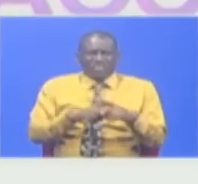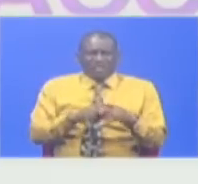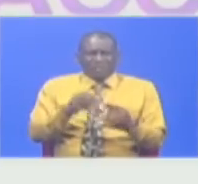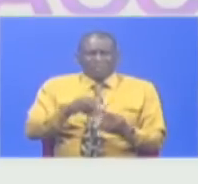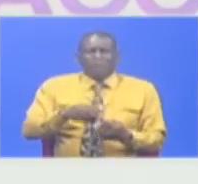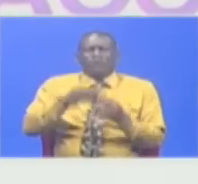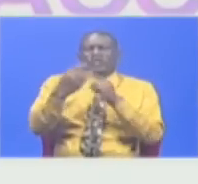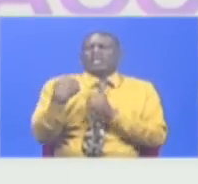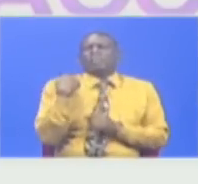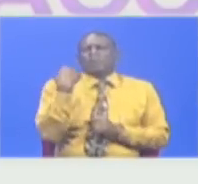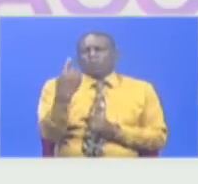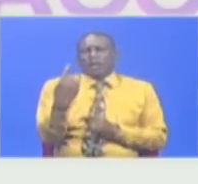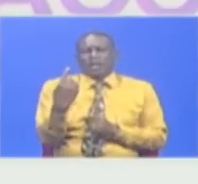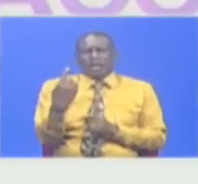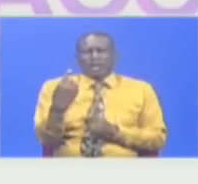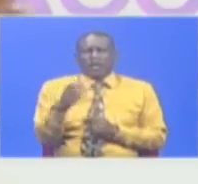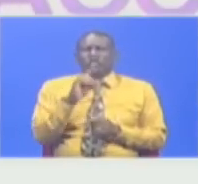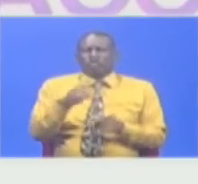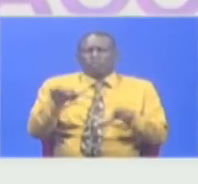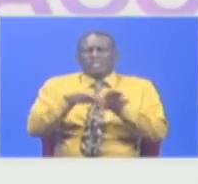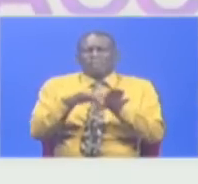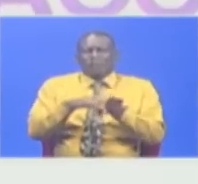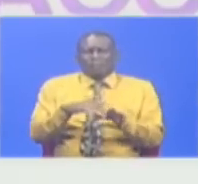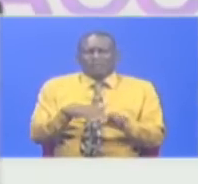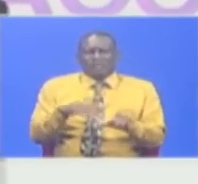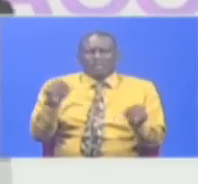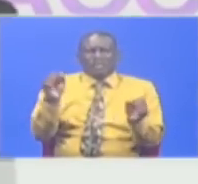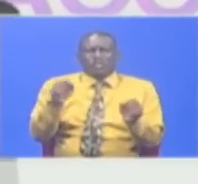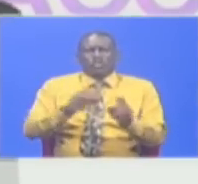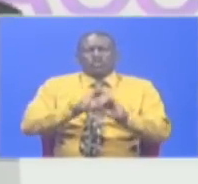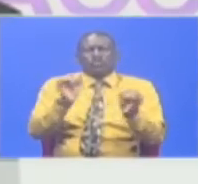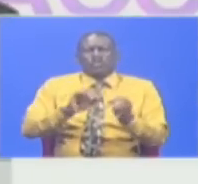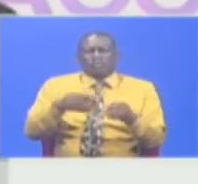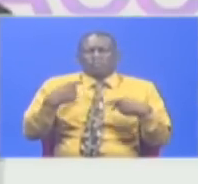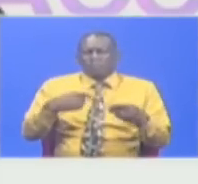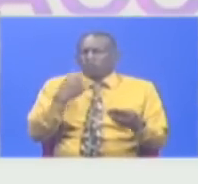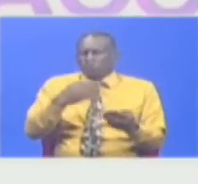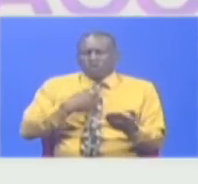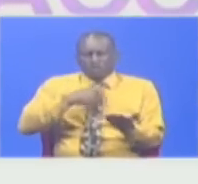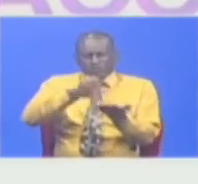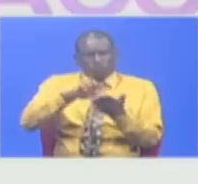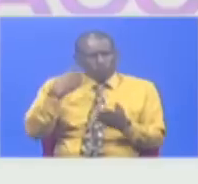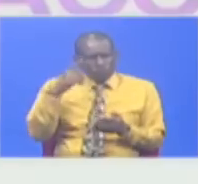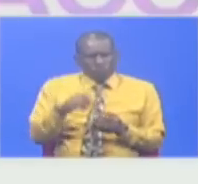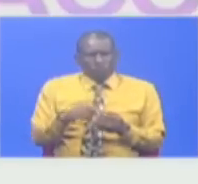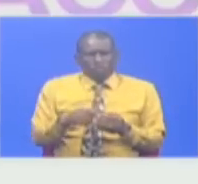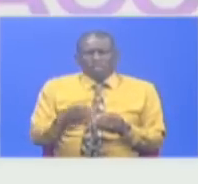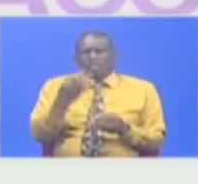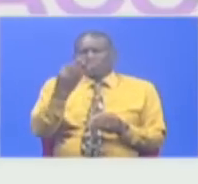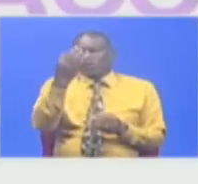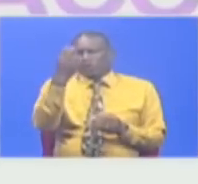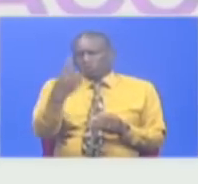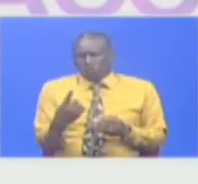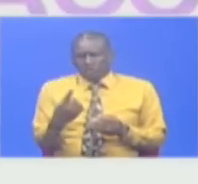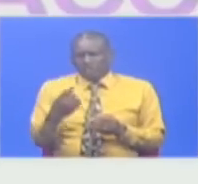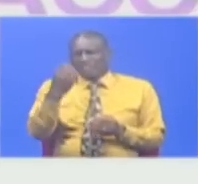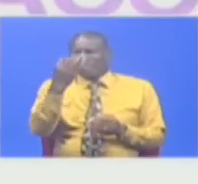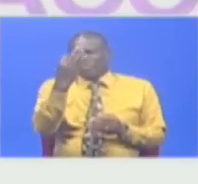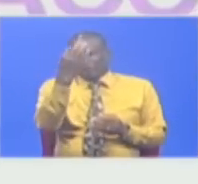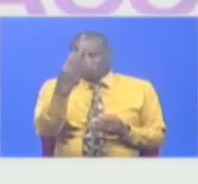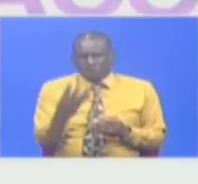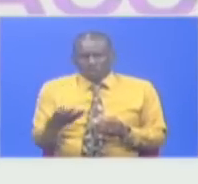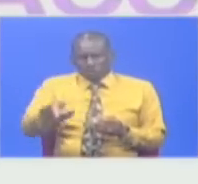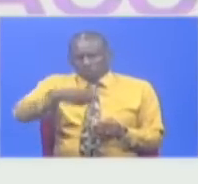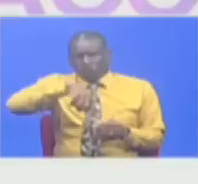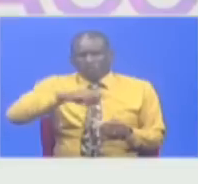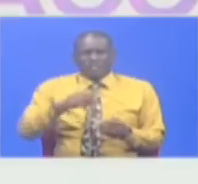number one should be the member and not the creditors. Because 3/4 of the time, the creditors have